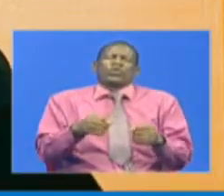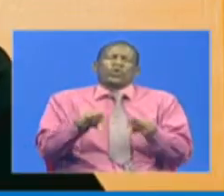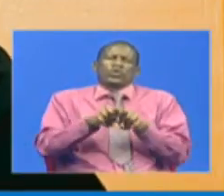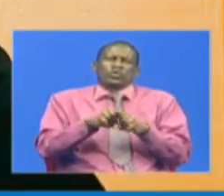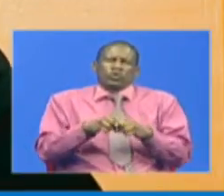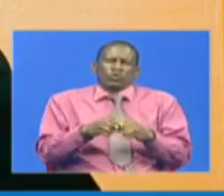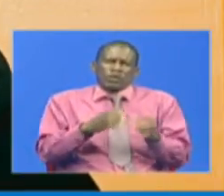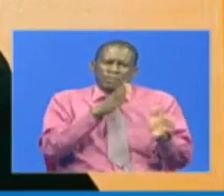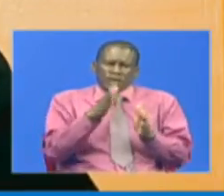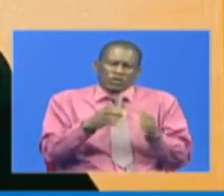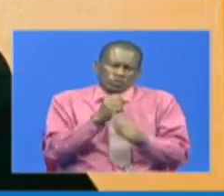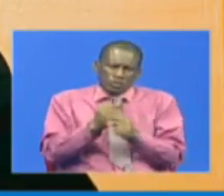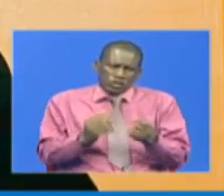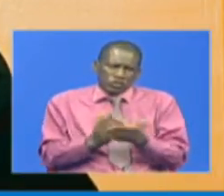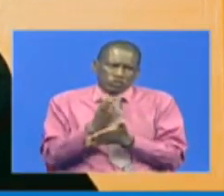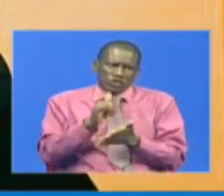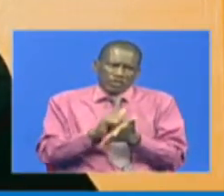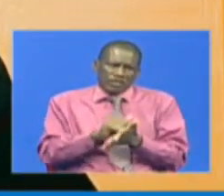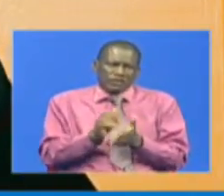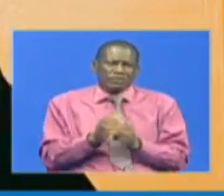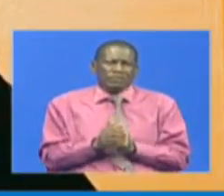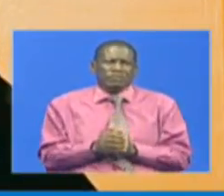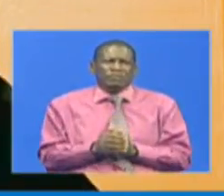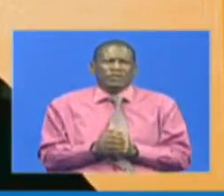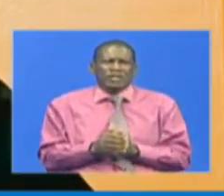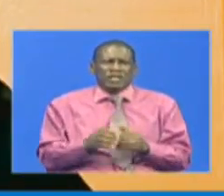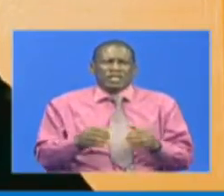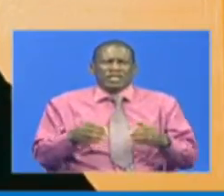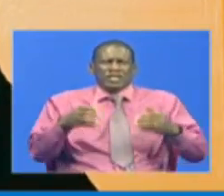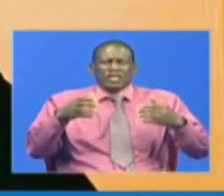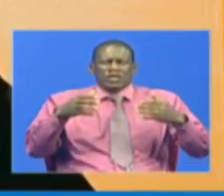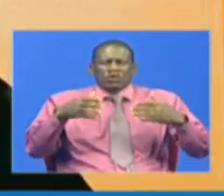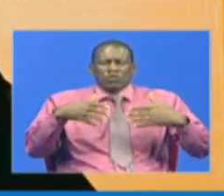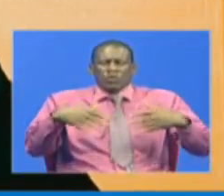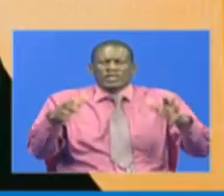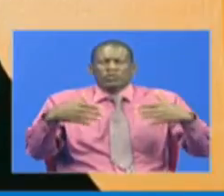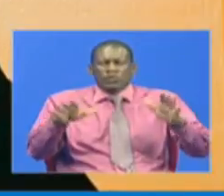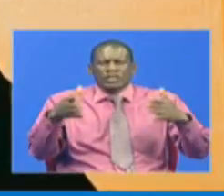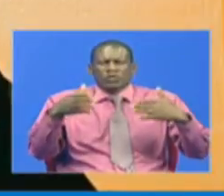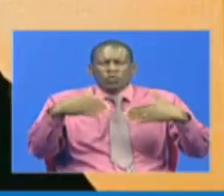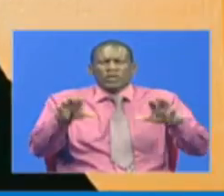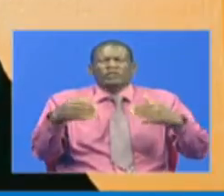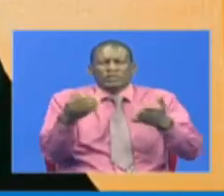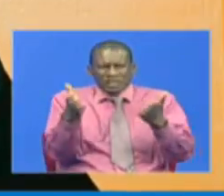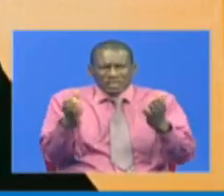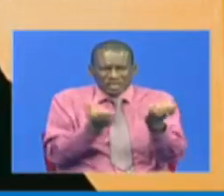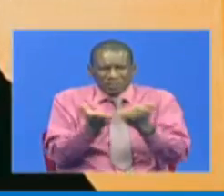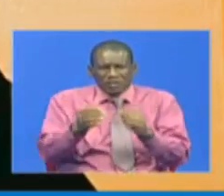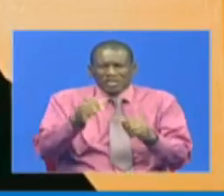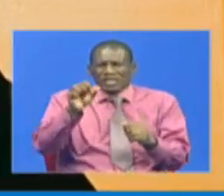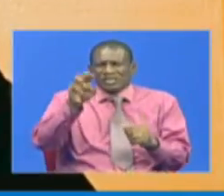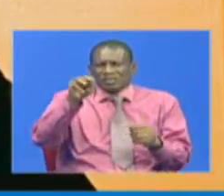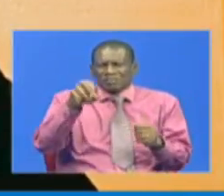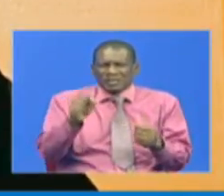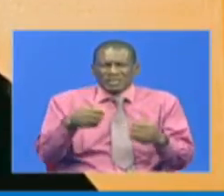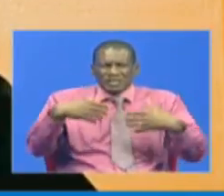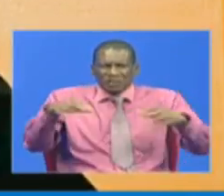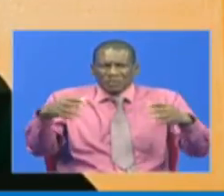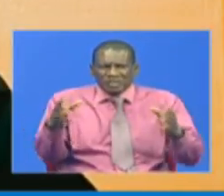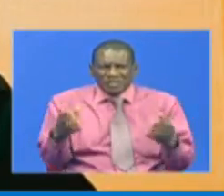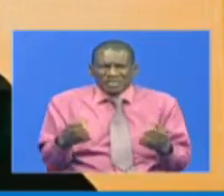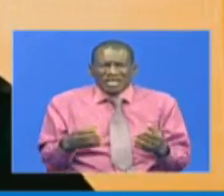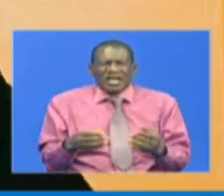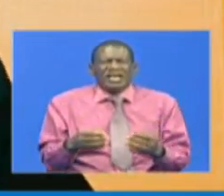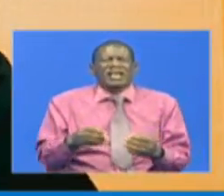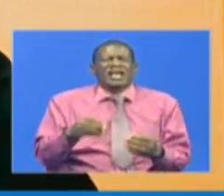and ensure that the waste levels in businesses, and I think in SMEs the waste levels are generally